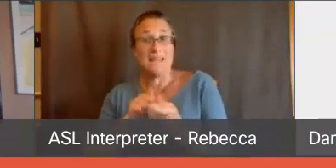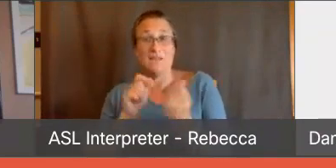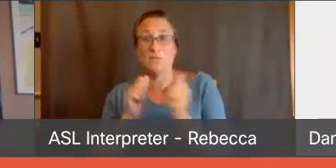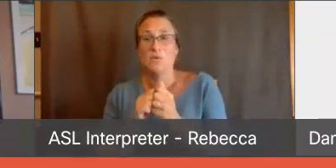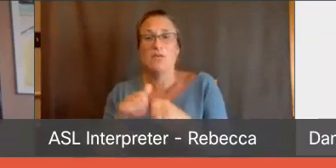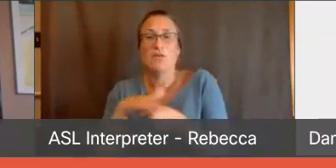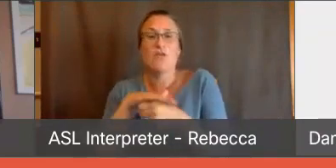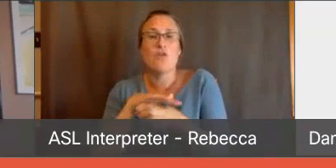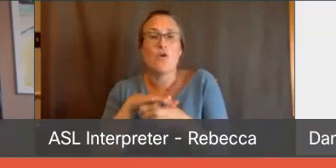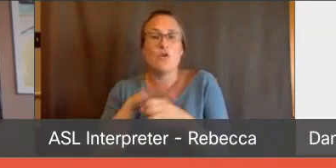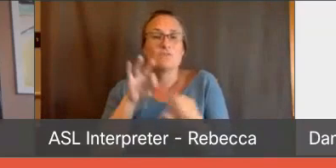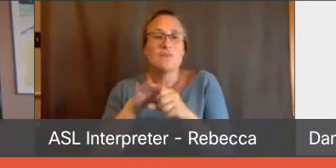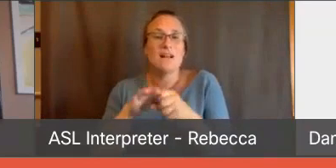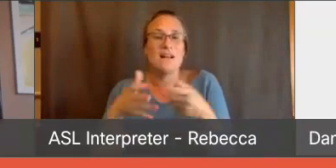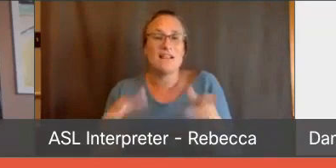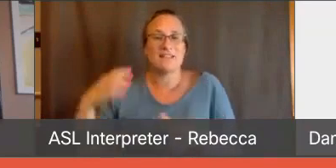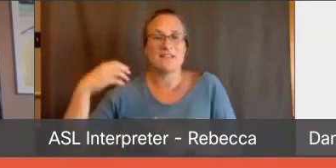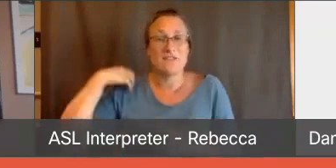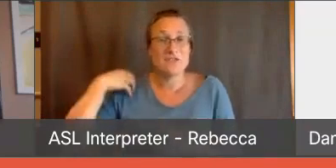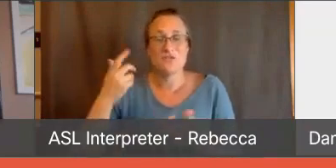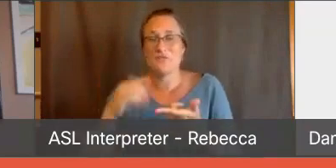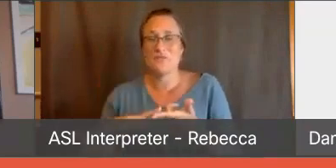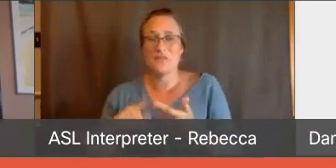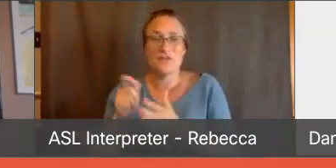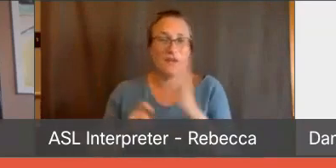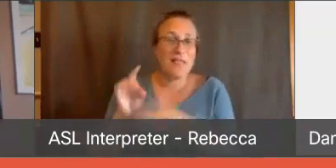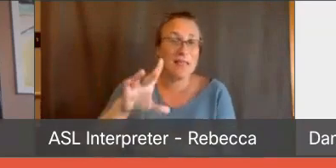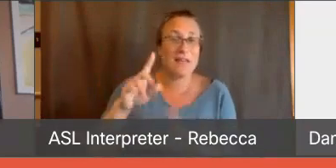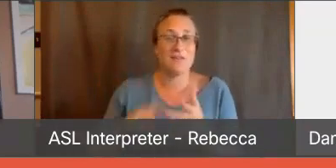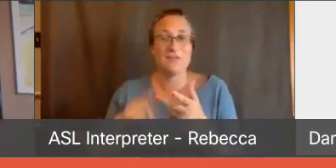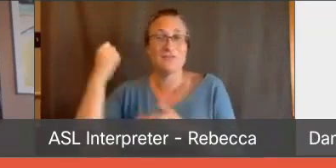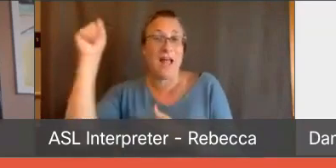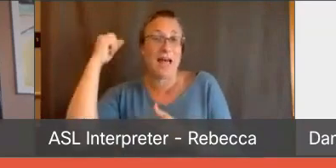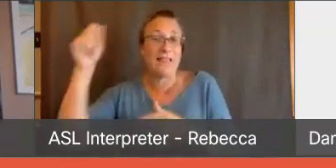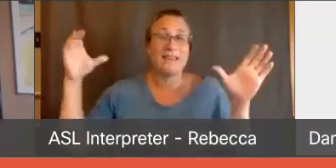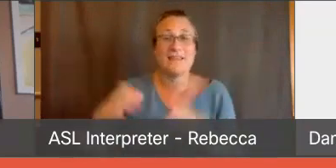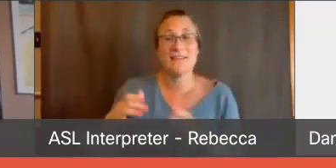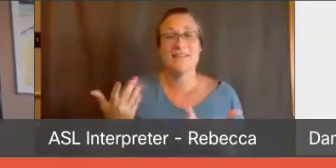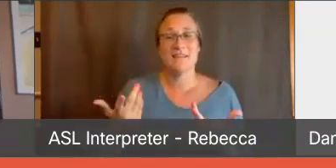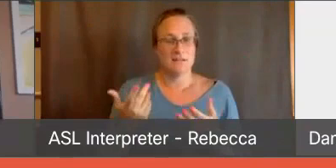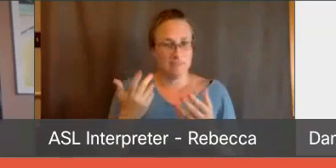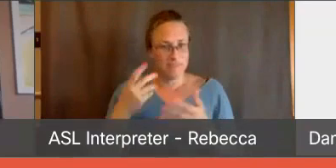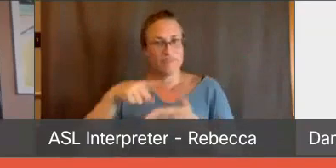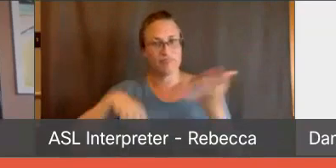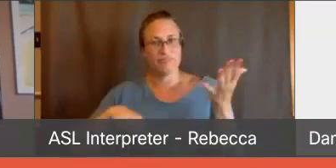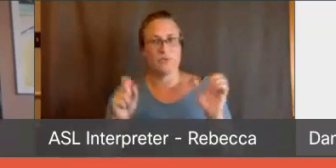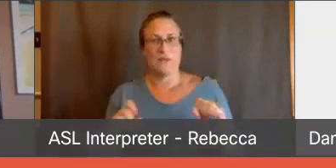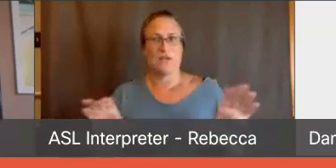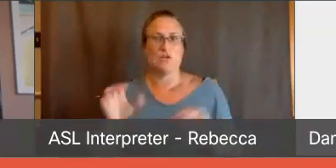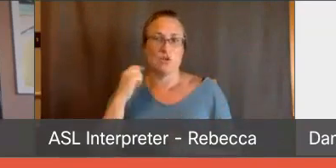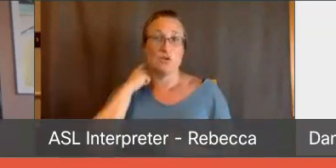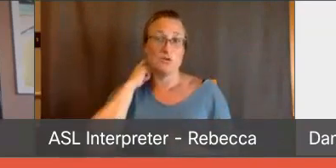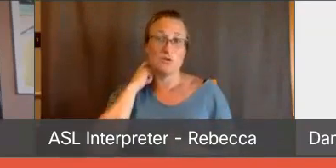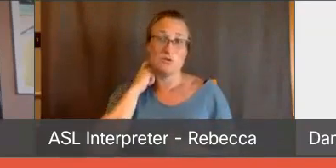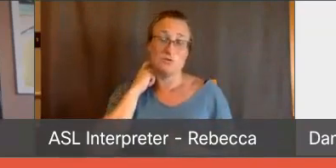officials. You can call them, you can write letters, you can rally to raise awareness for issues. So there's a lot you can do on a local level around whatever sort